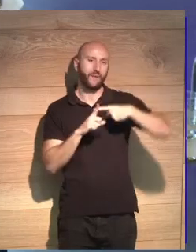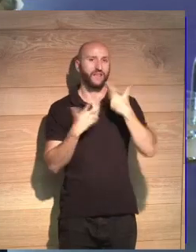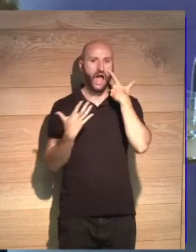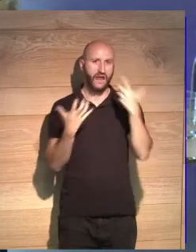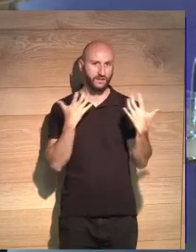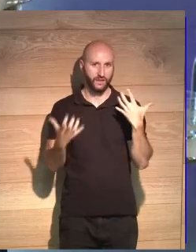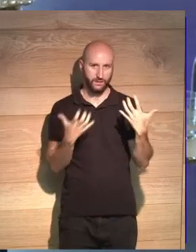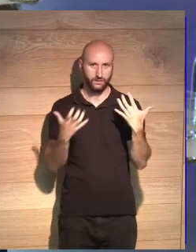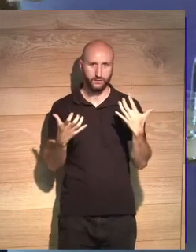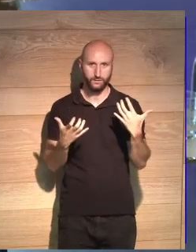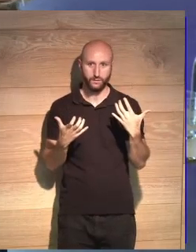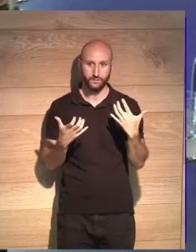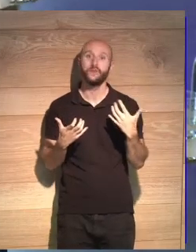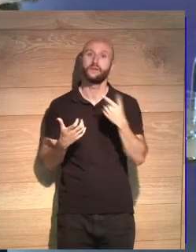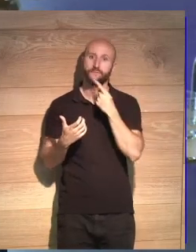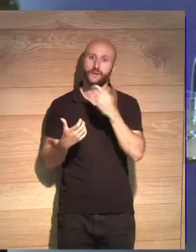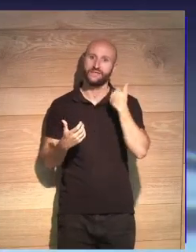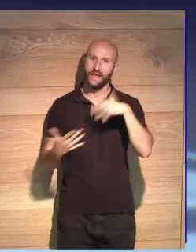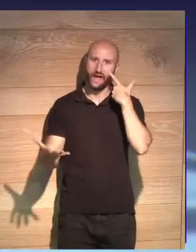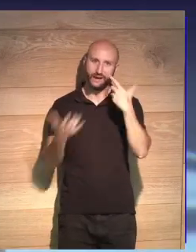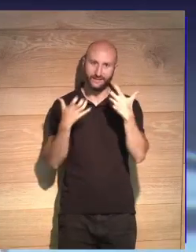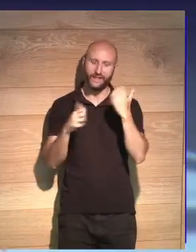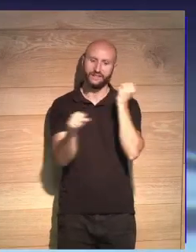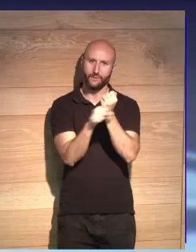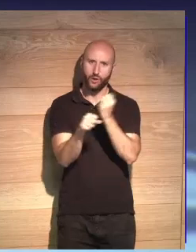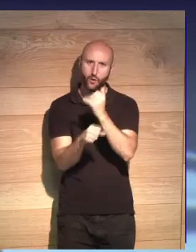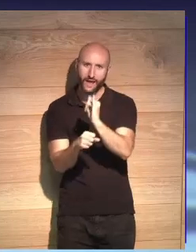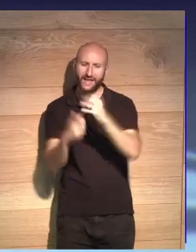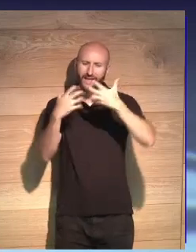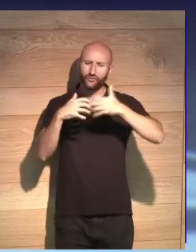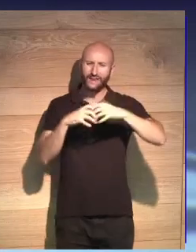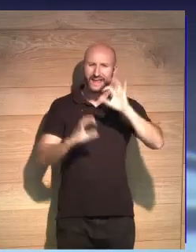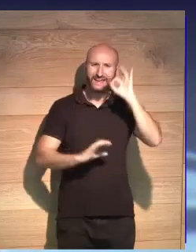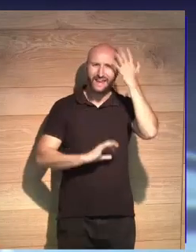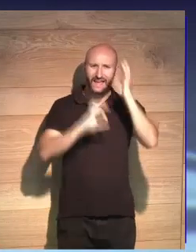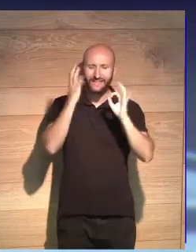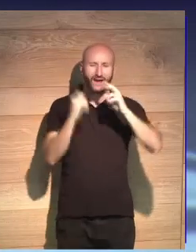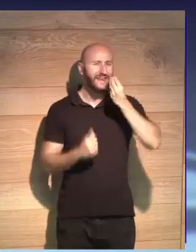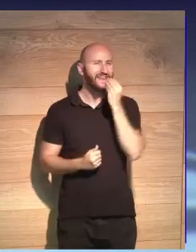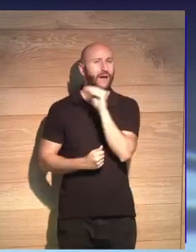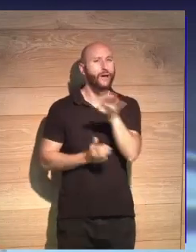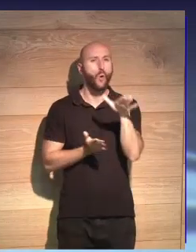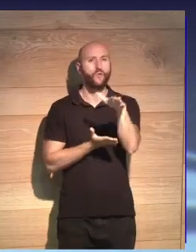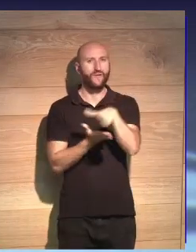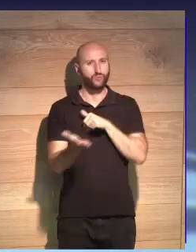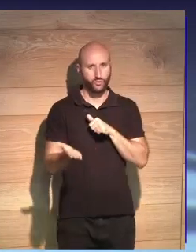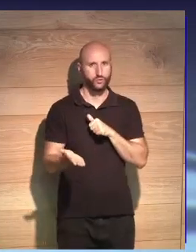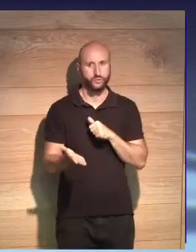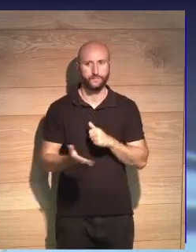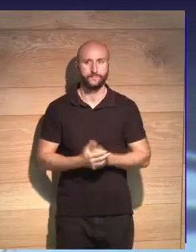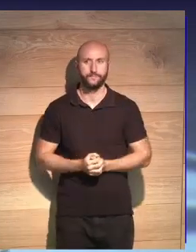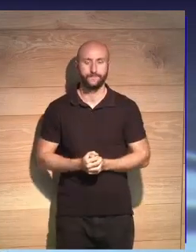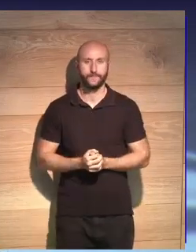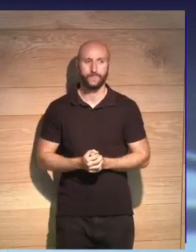culture by the Spanish ministry for many years already. There's employability, we have the creative industry